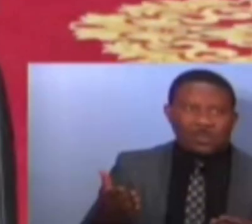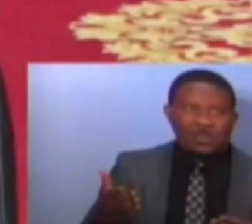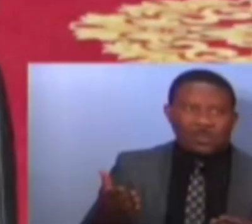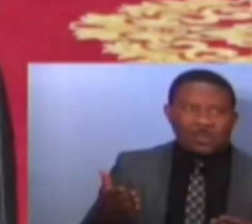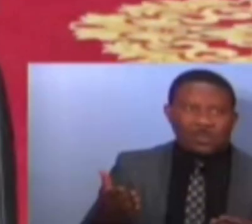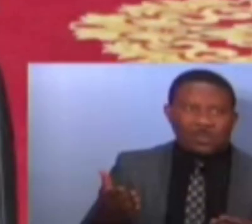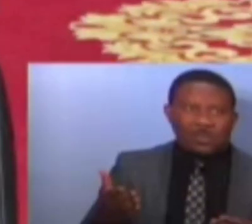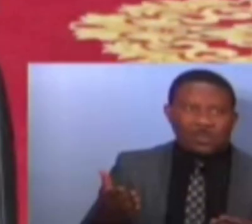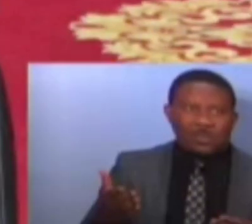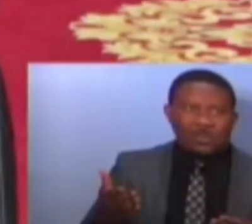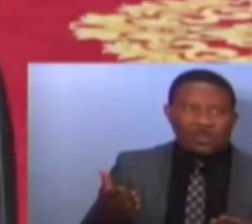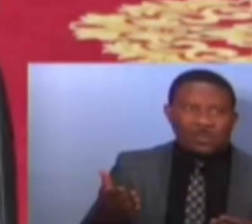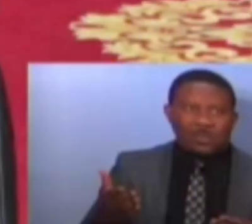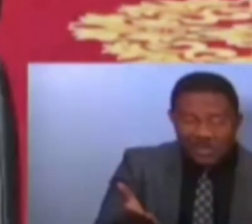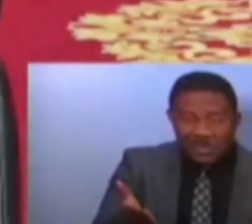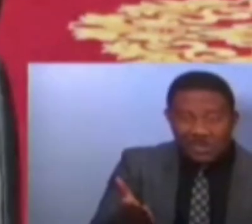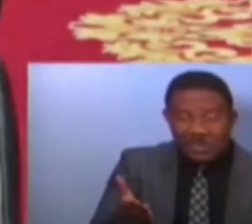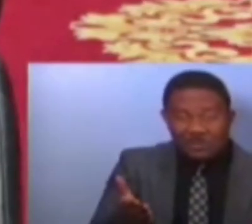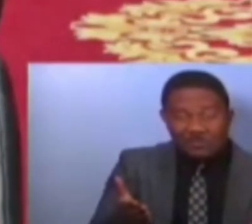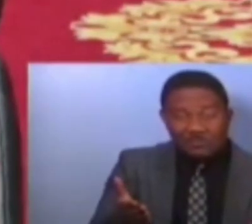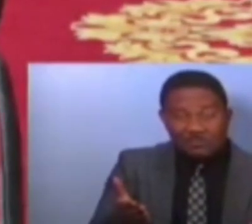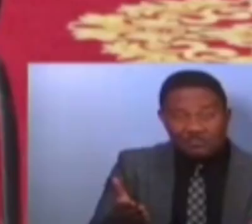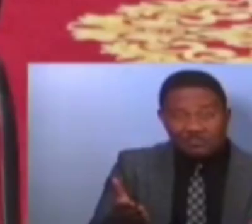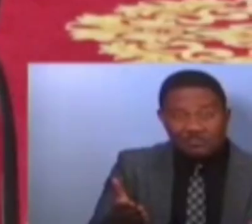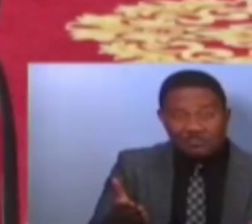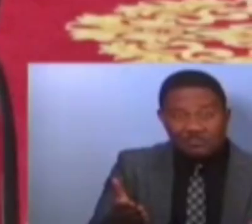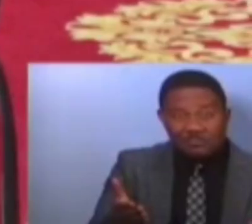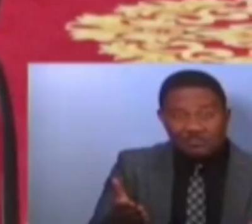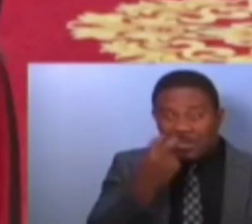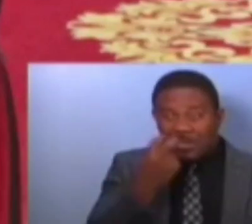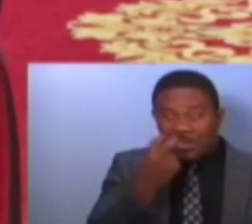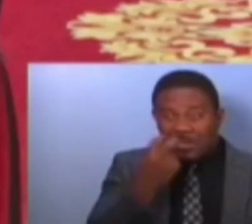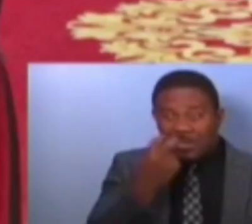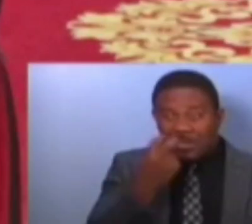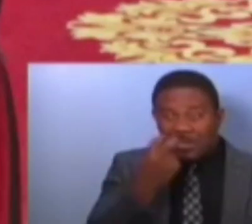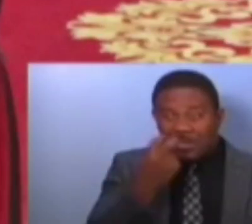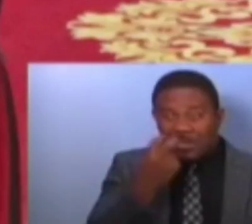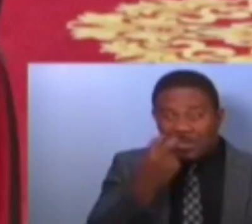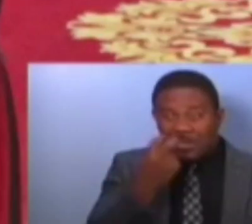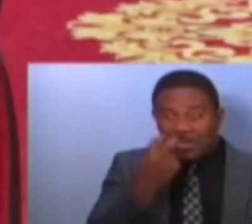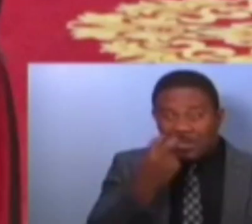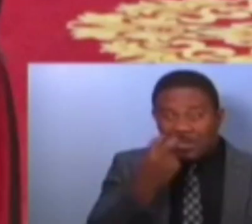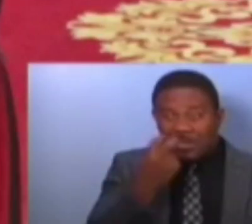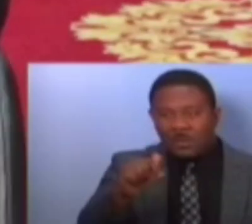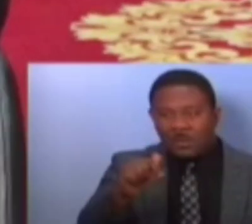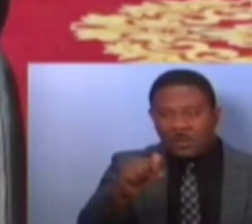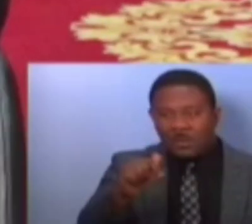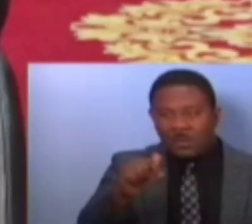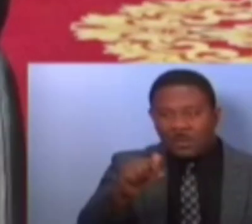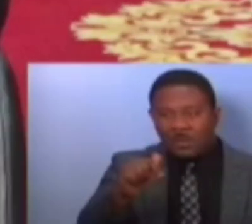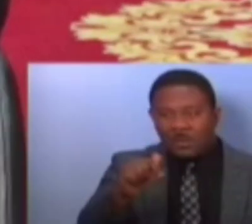Alban Sumana Kingsford Bagbin to the chamber.